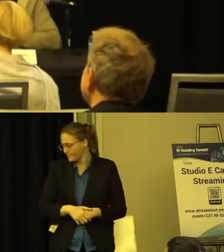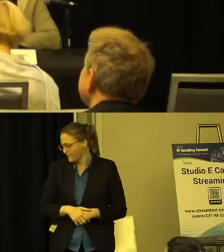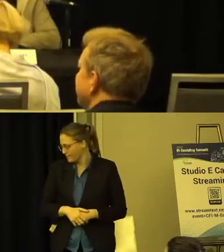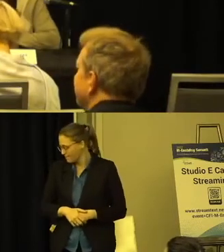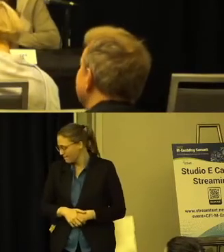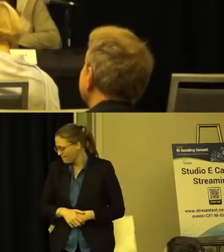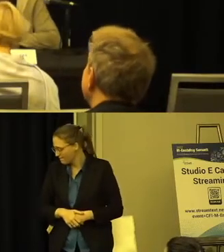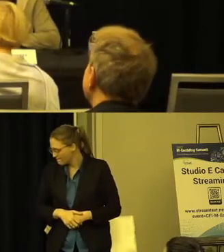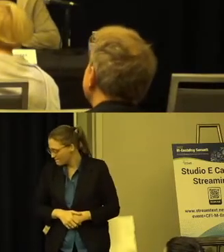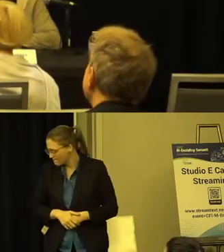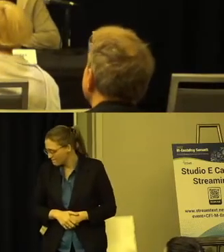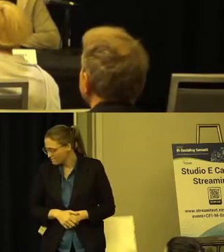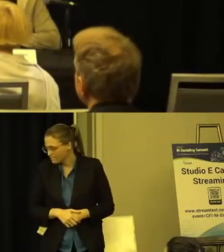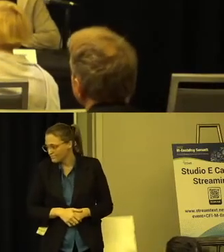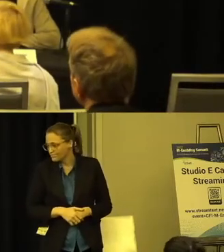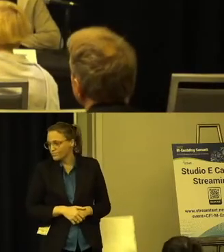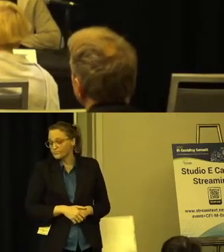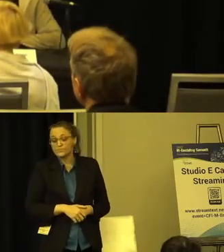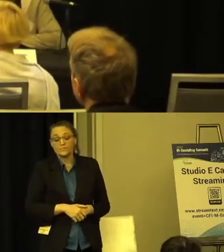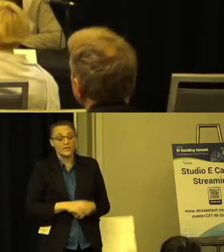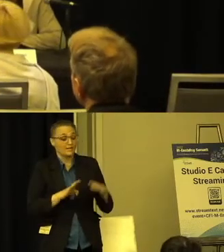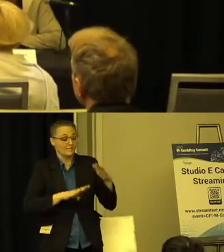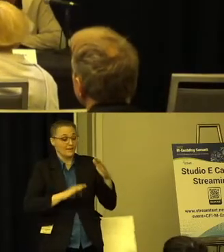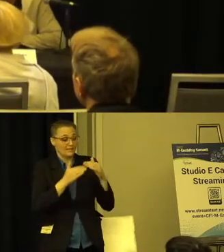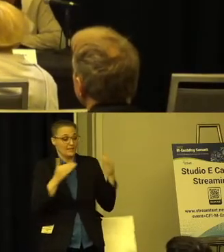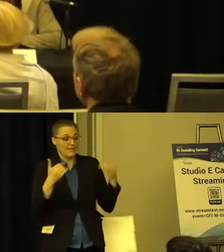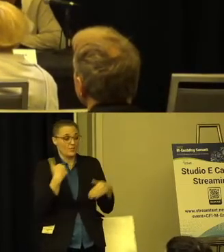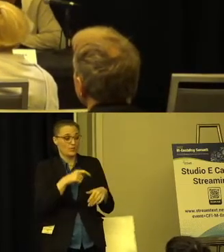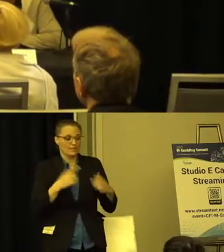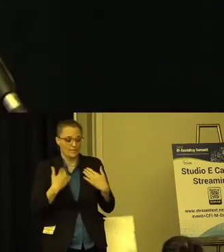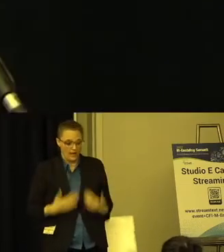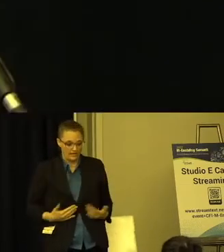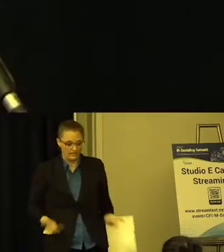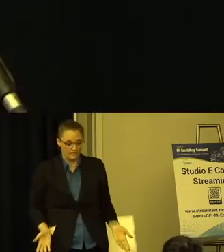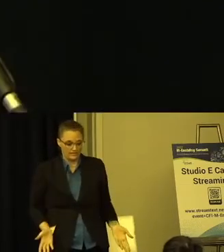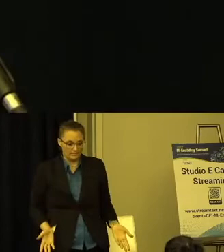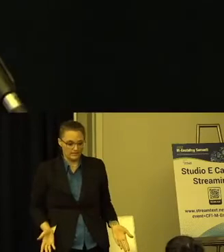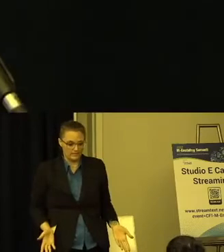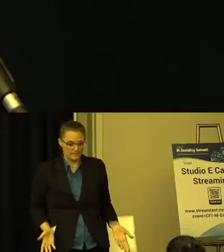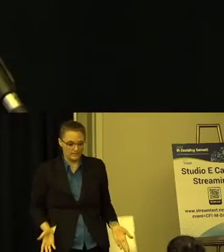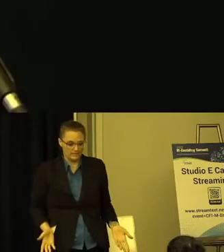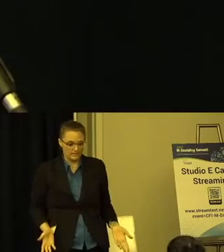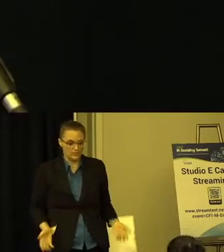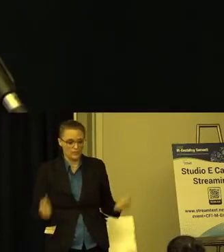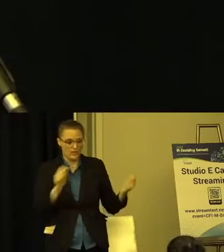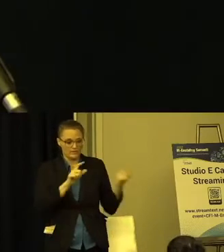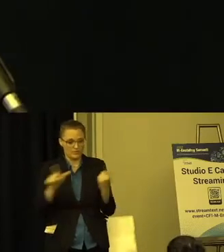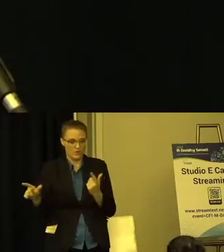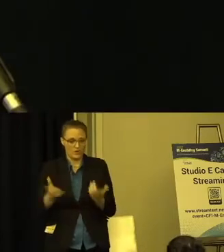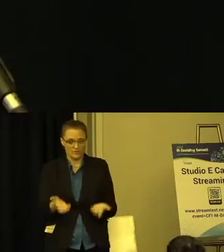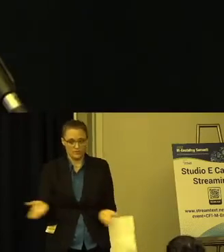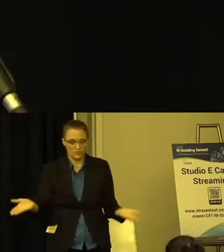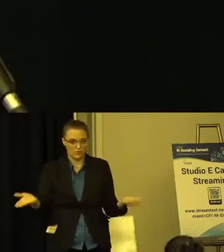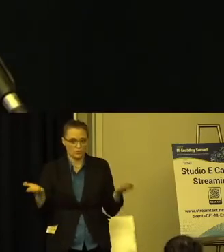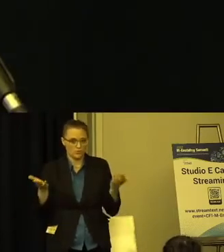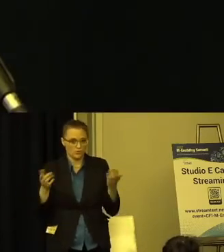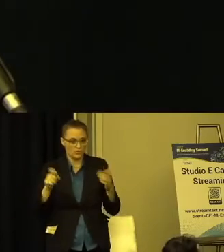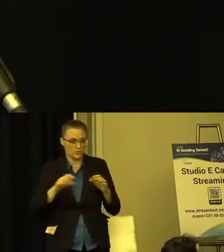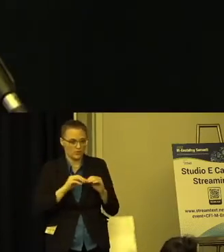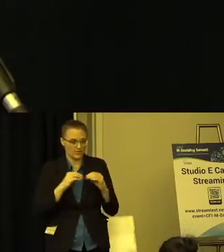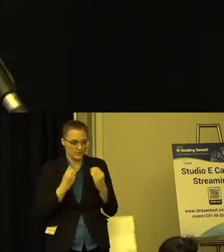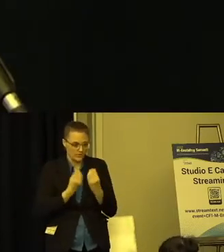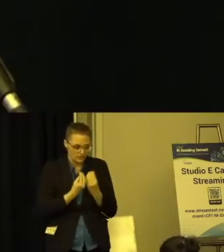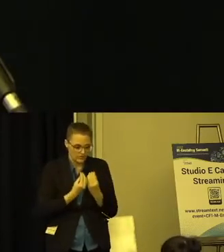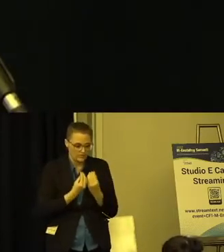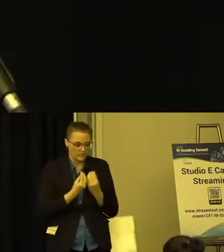really basic level, what we need is bodies. So every one of you, we need